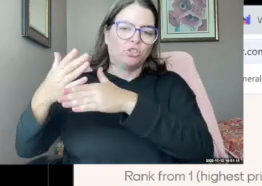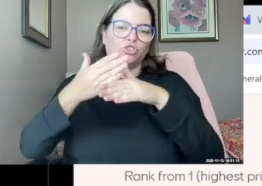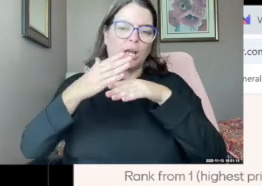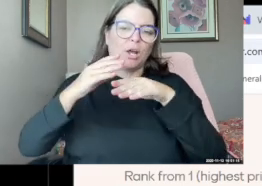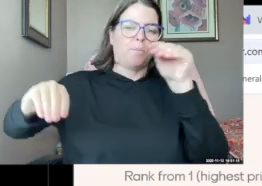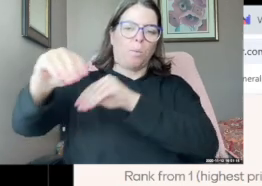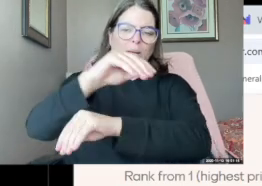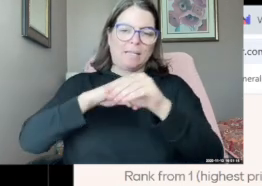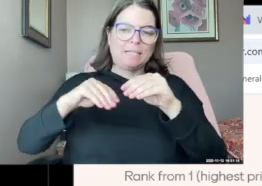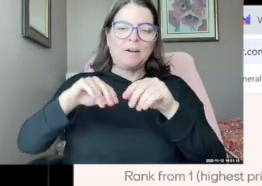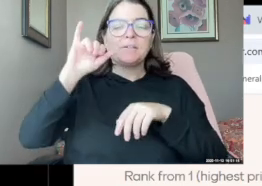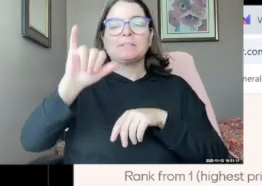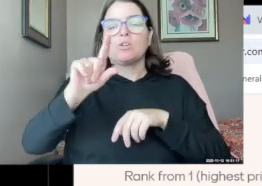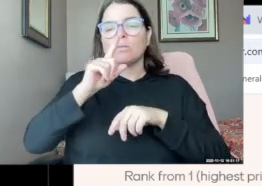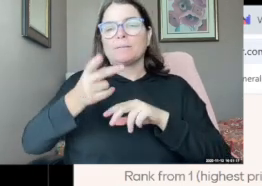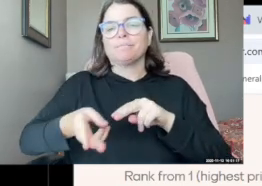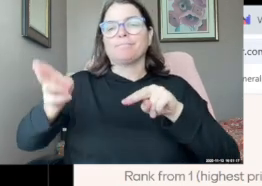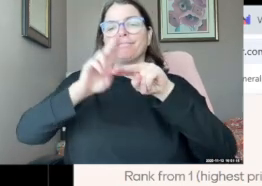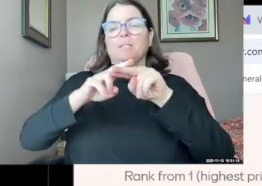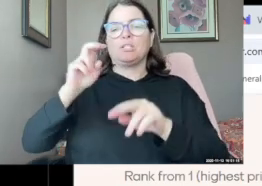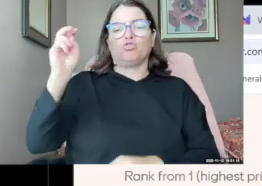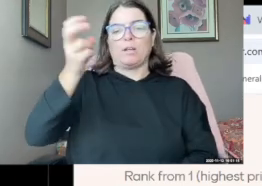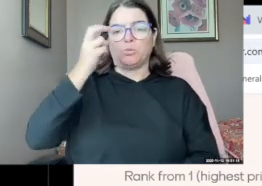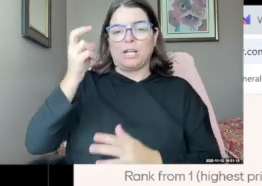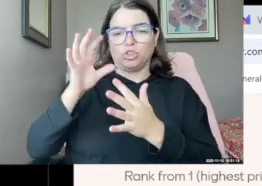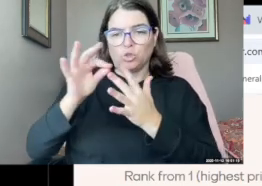we expand access to shared mobility options that